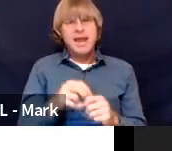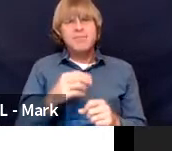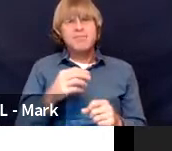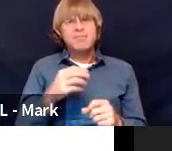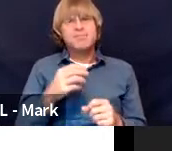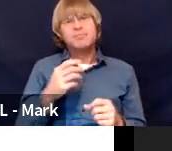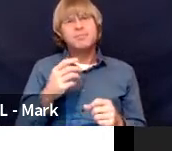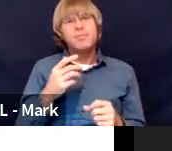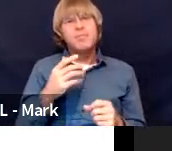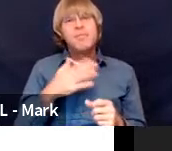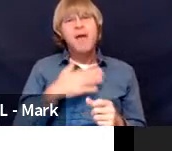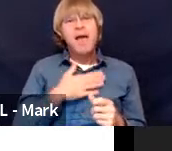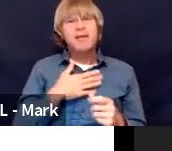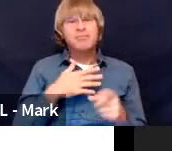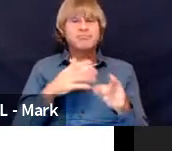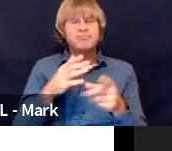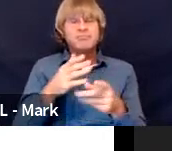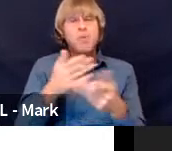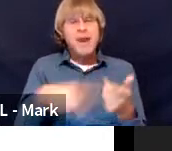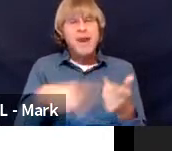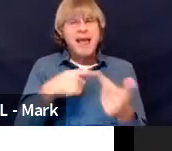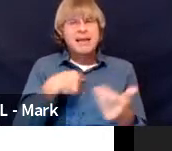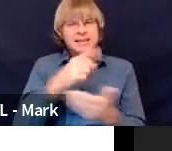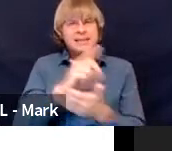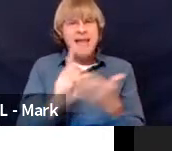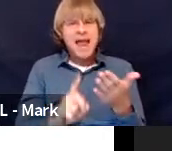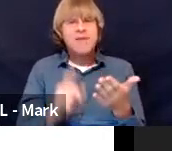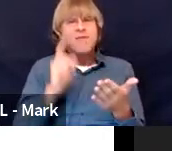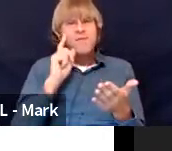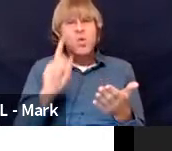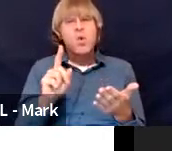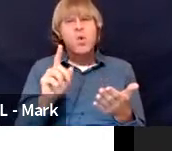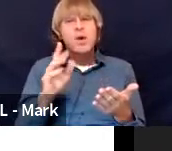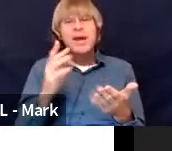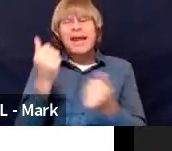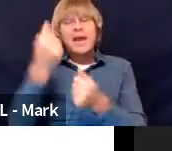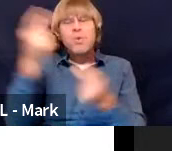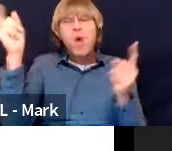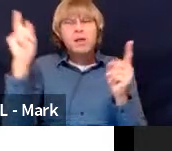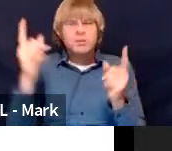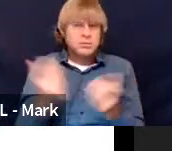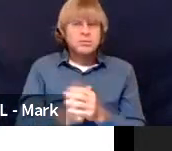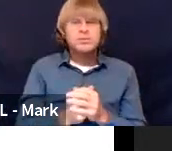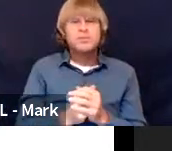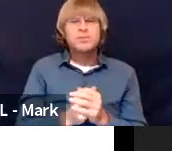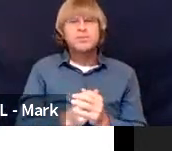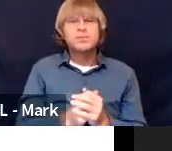the pieces of ephemera when I design for anyone, essentially.